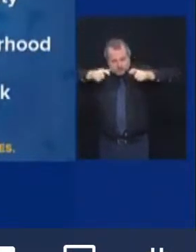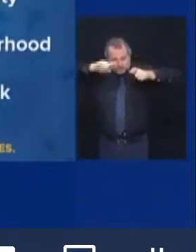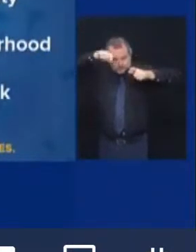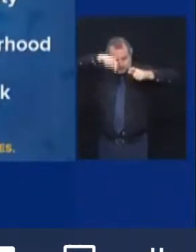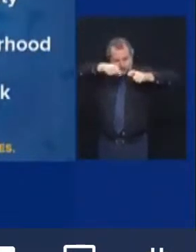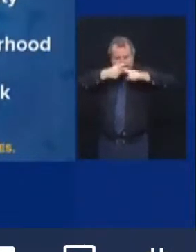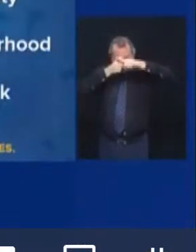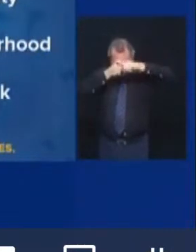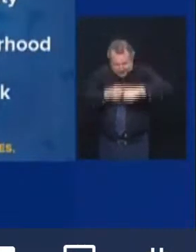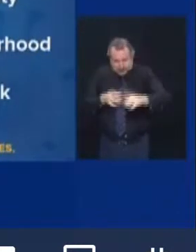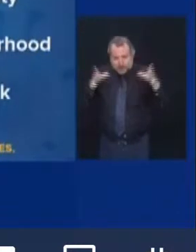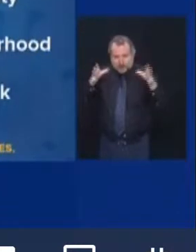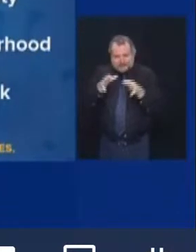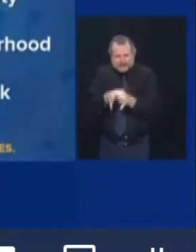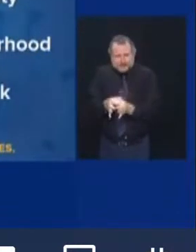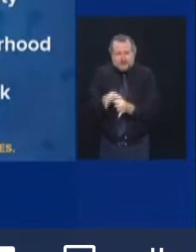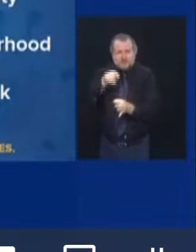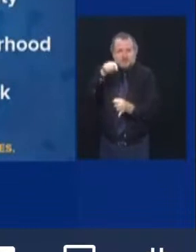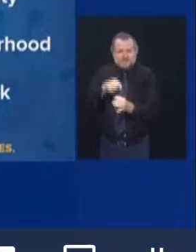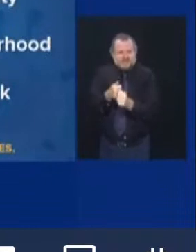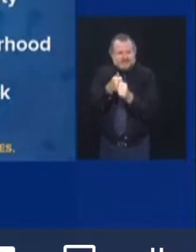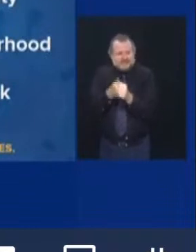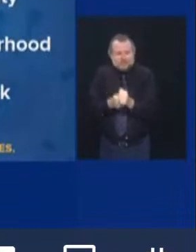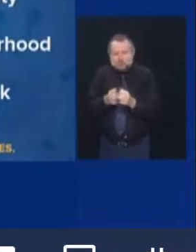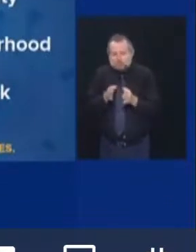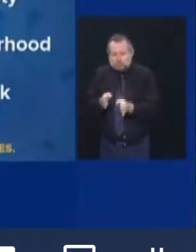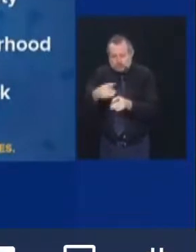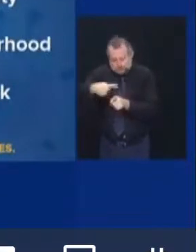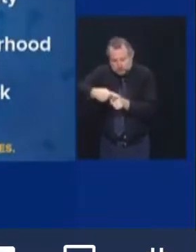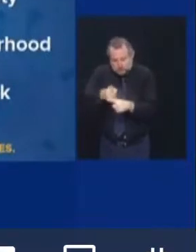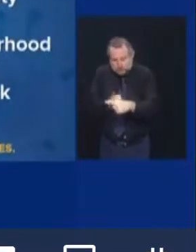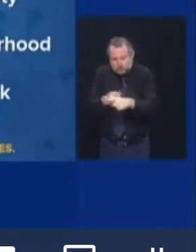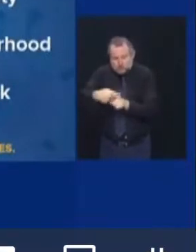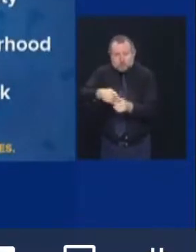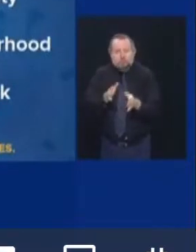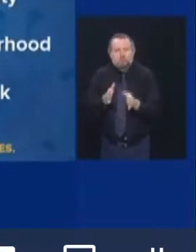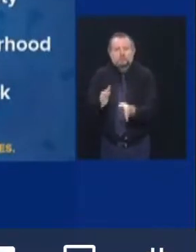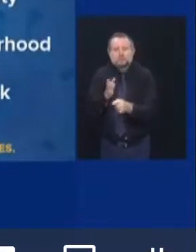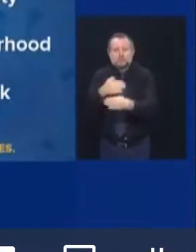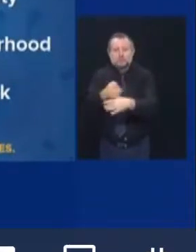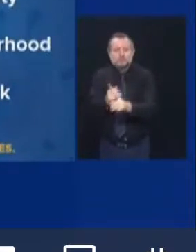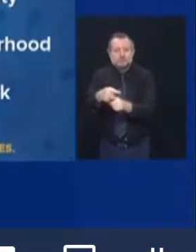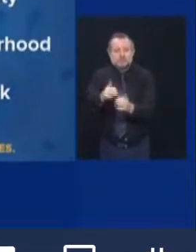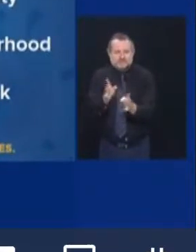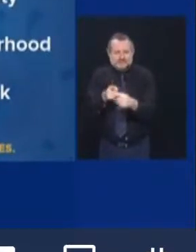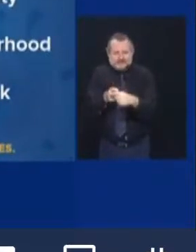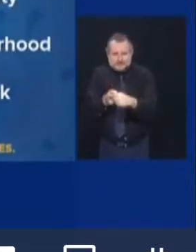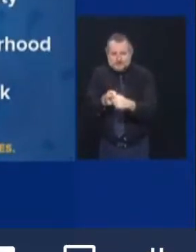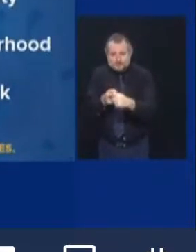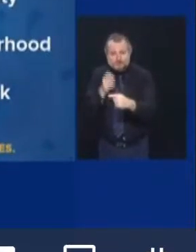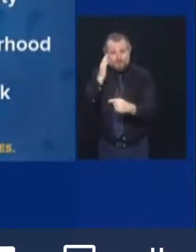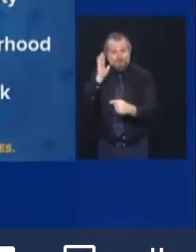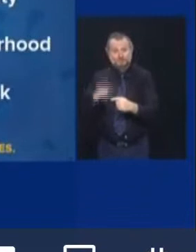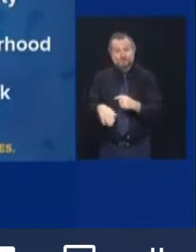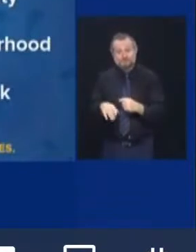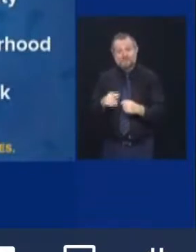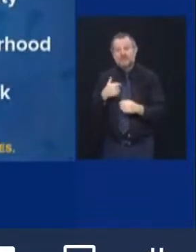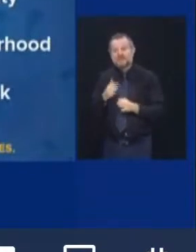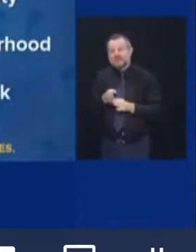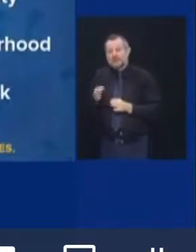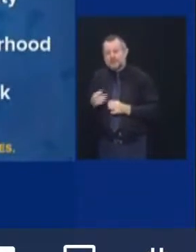analyze it on the block by block level. We actually have data that is